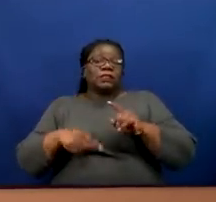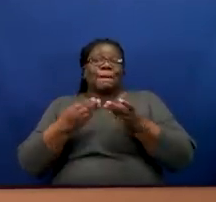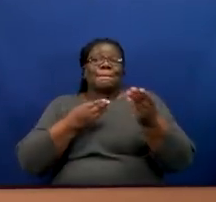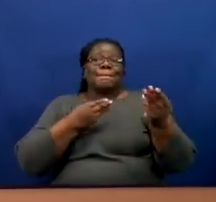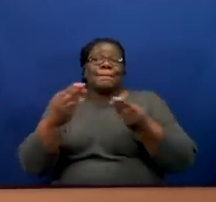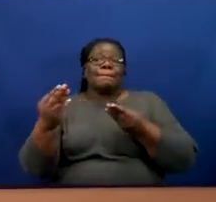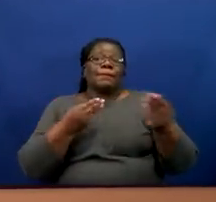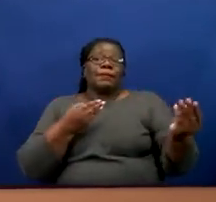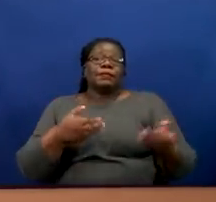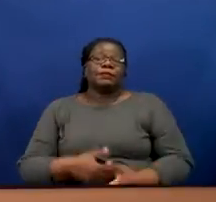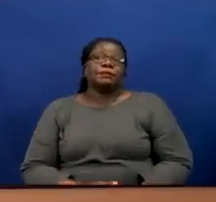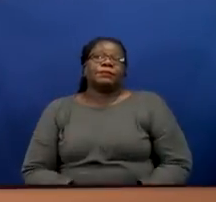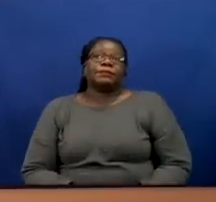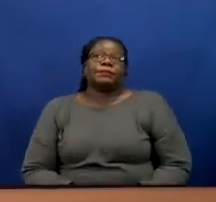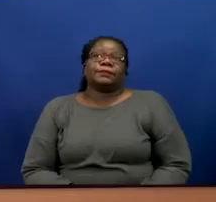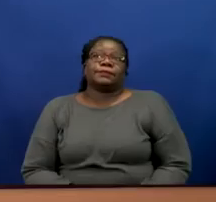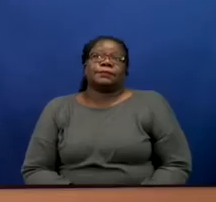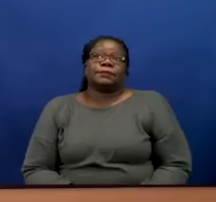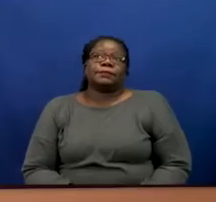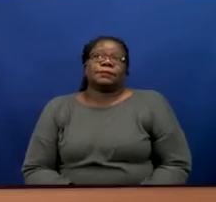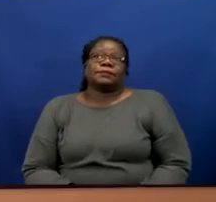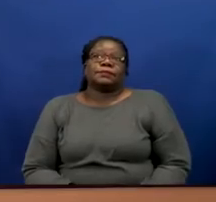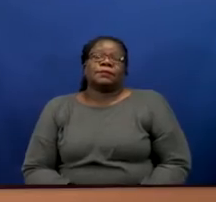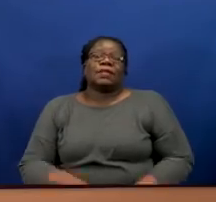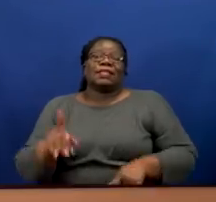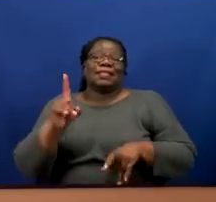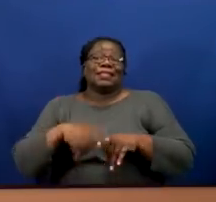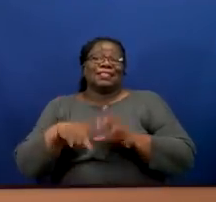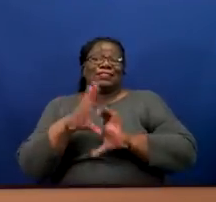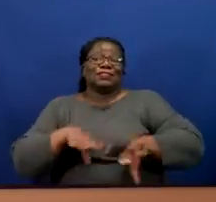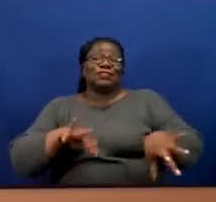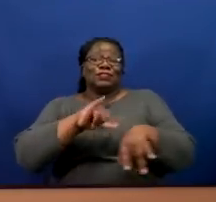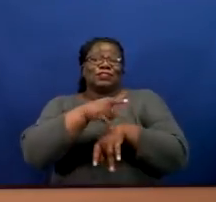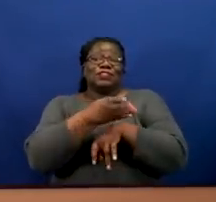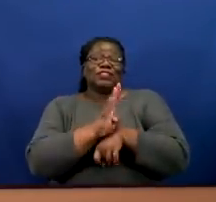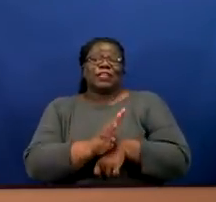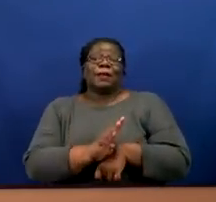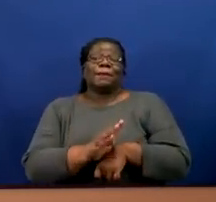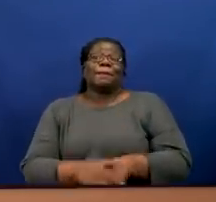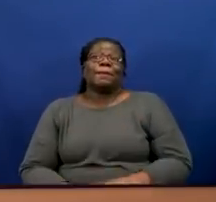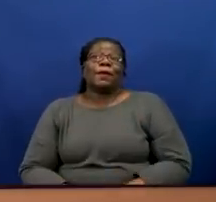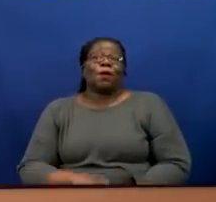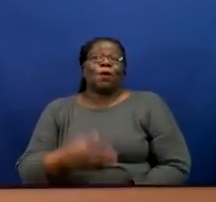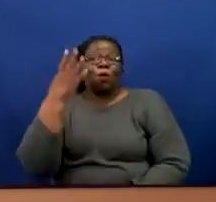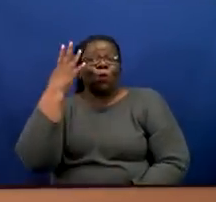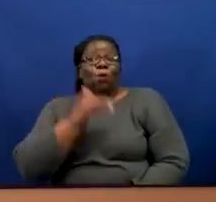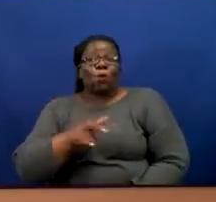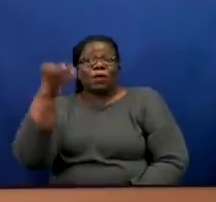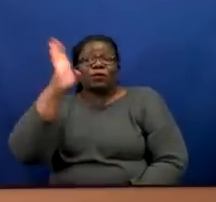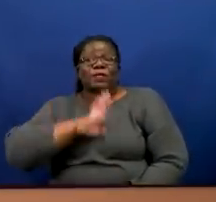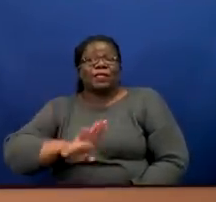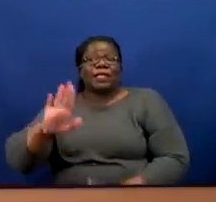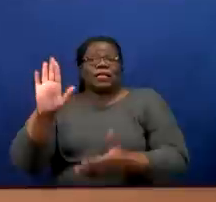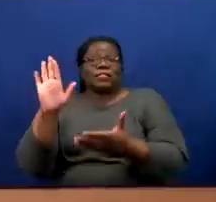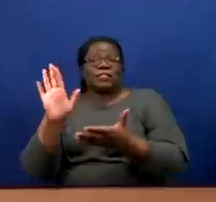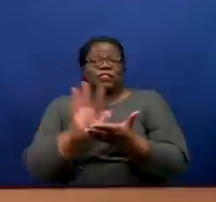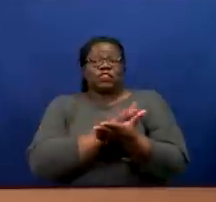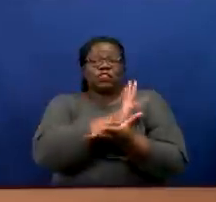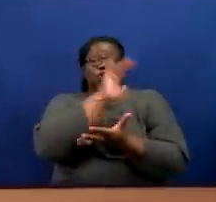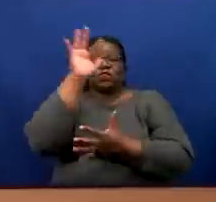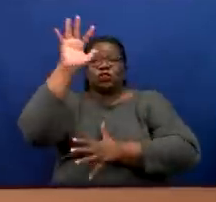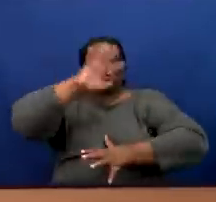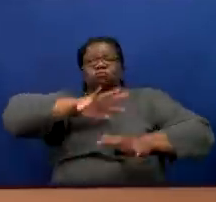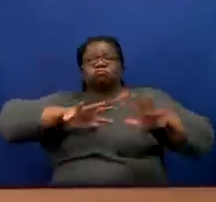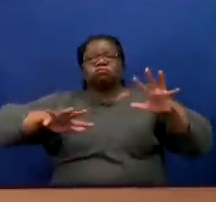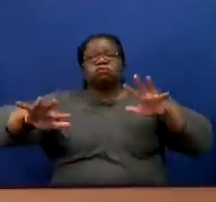minister. They couldn't even do the jobs they were supposed to do, because when God's glory fills the